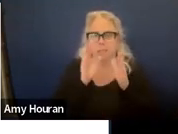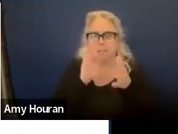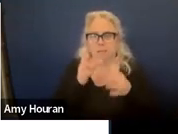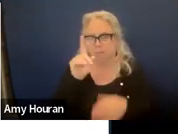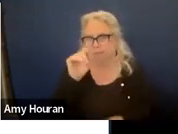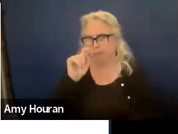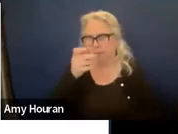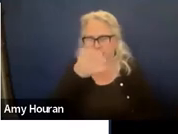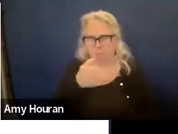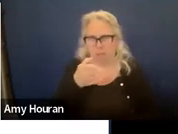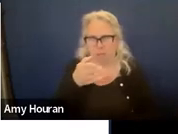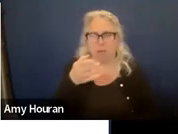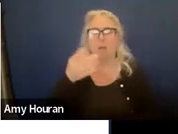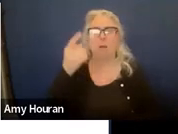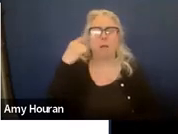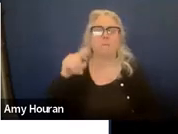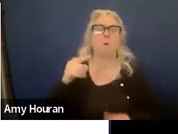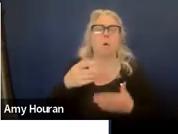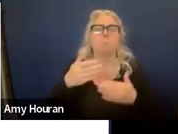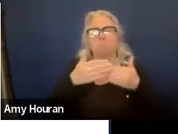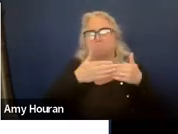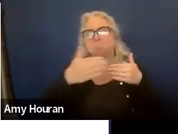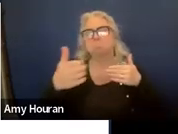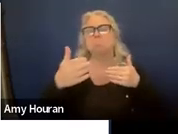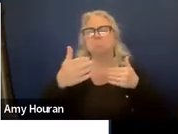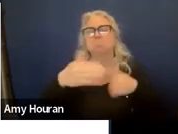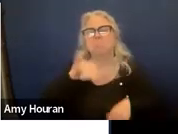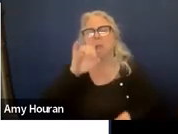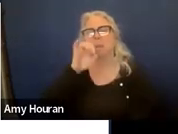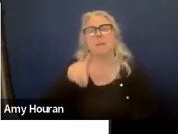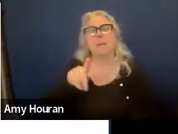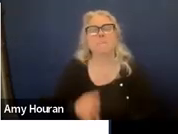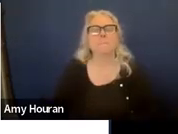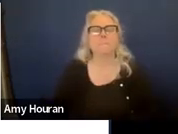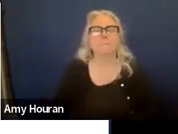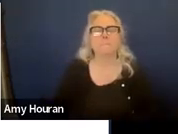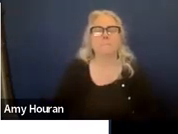the rest of the IEP forever.